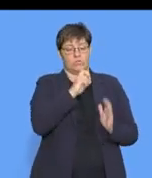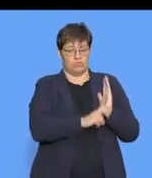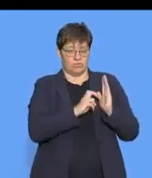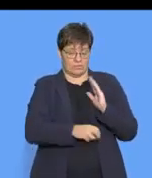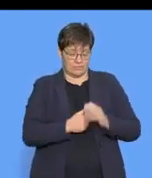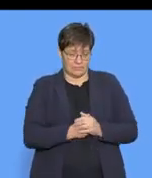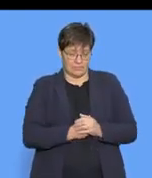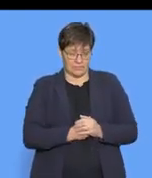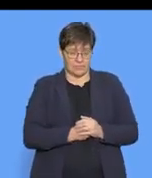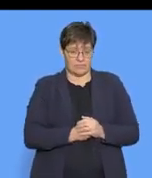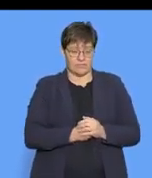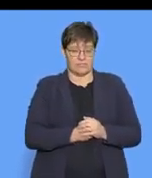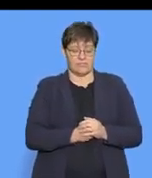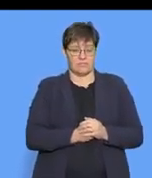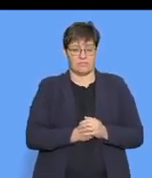cos rule here.